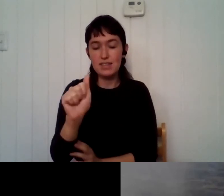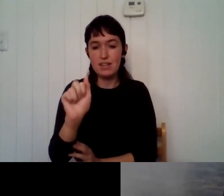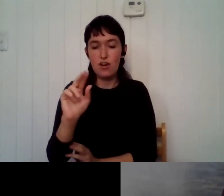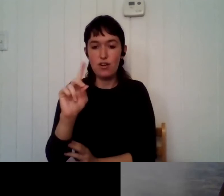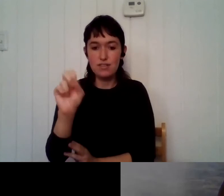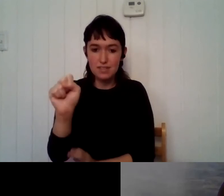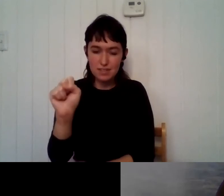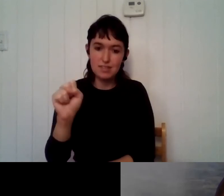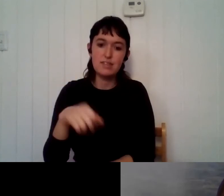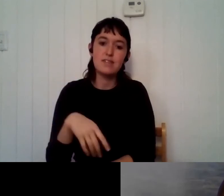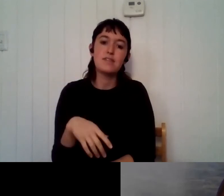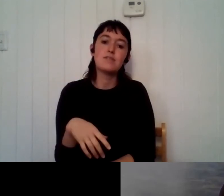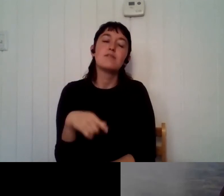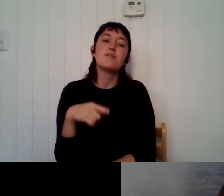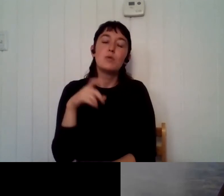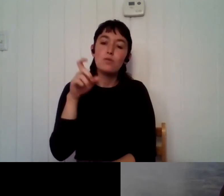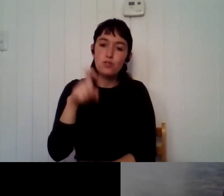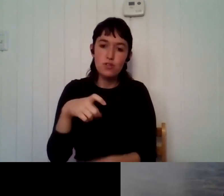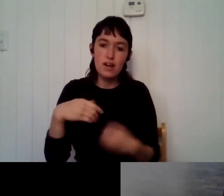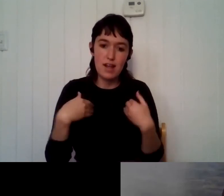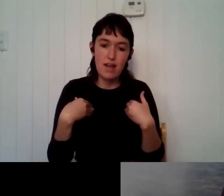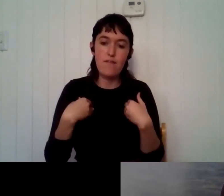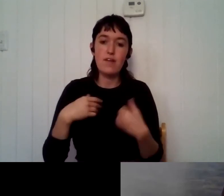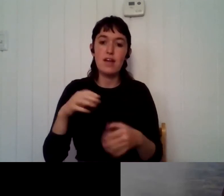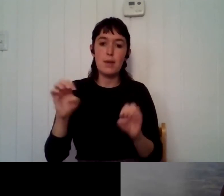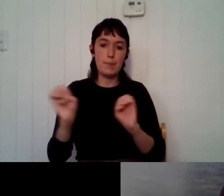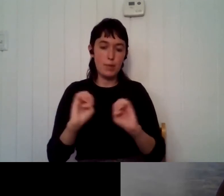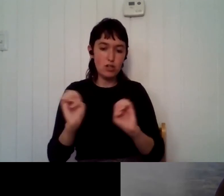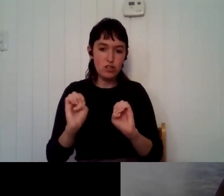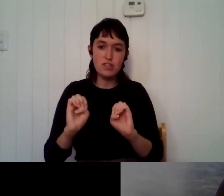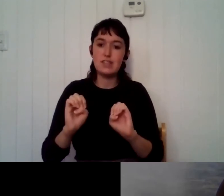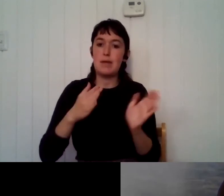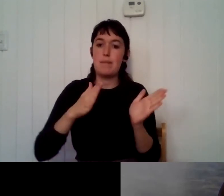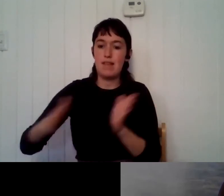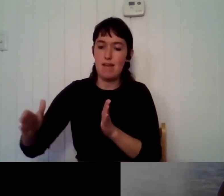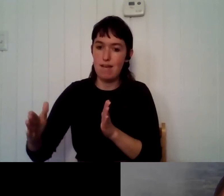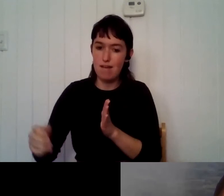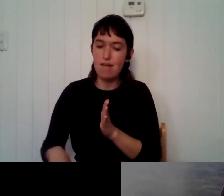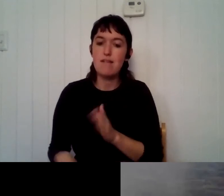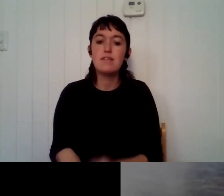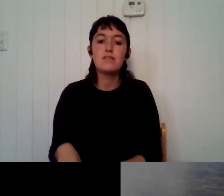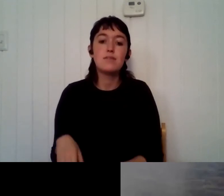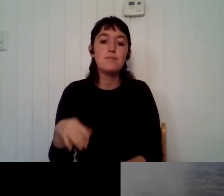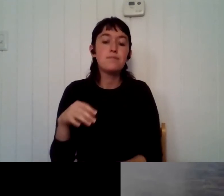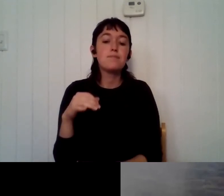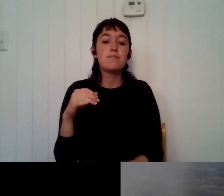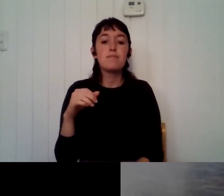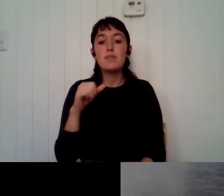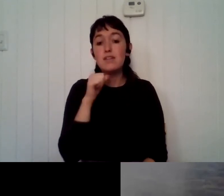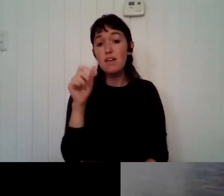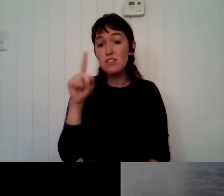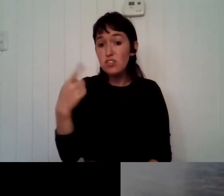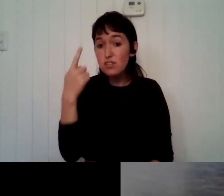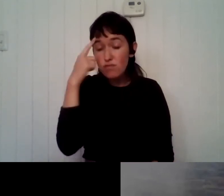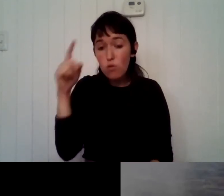is have an emergency backpack, have an emergency plan, because not only for volcanic eruptions, which is the thing that